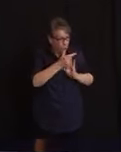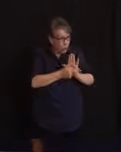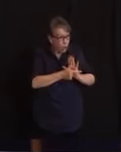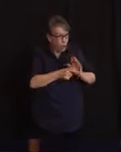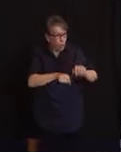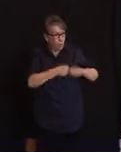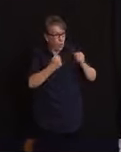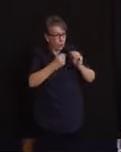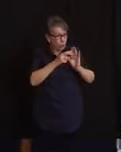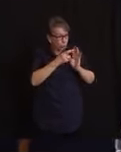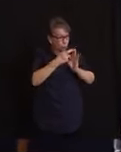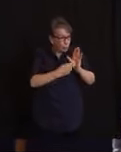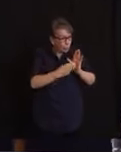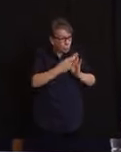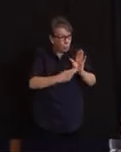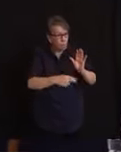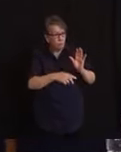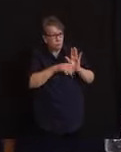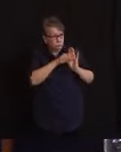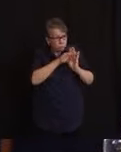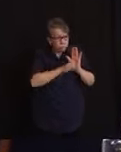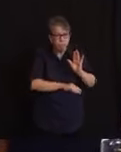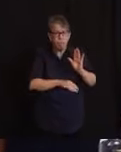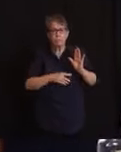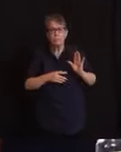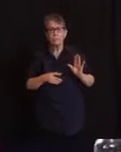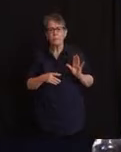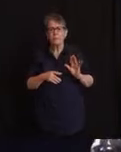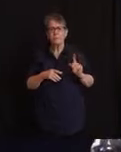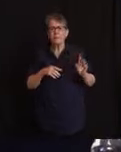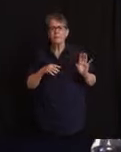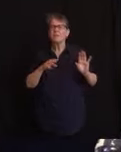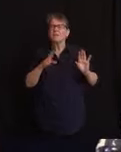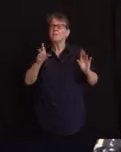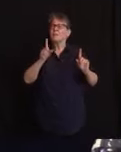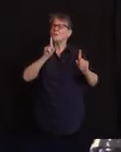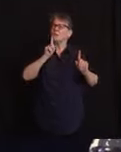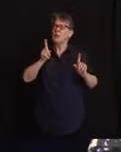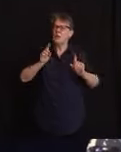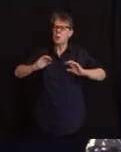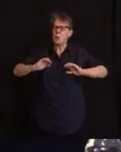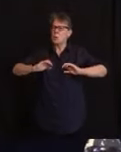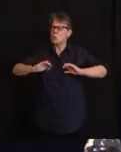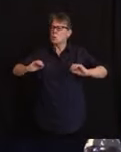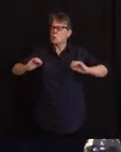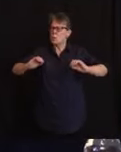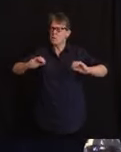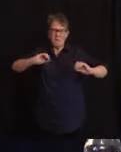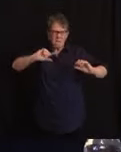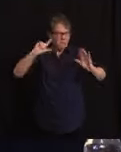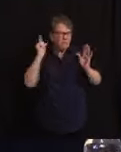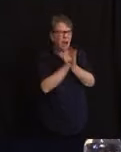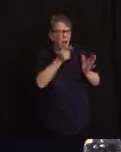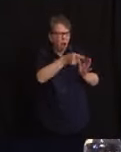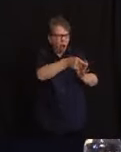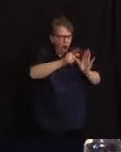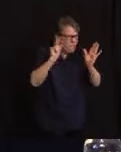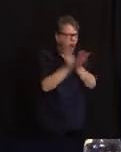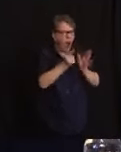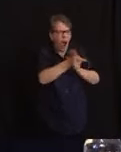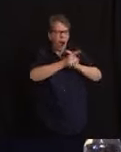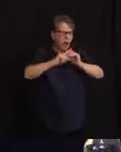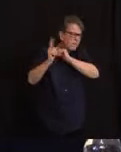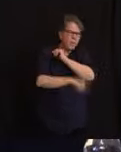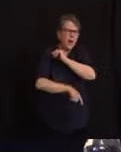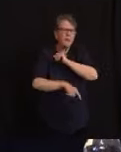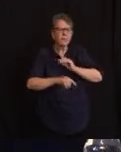quote-unquote violation. We have gone out to, with the local health officers, by the way, we have gone out to some of the